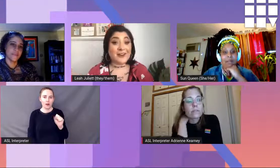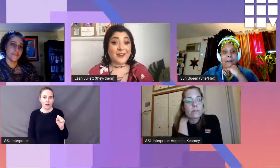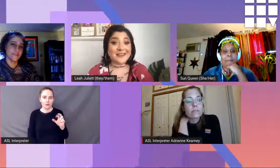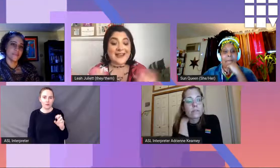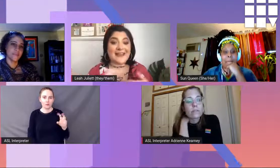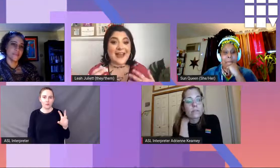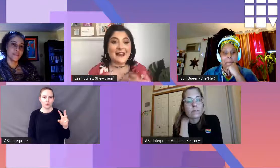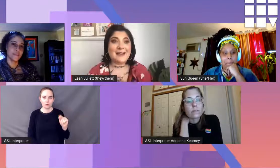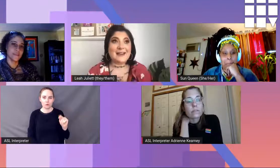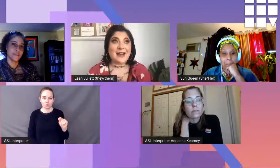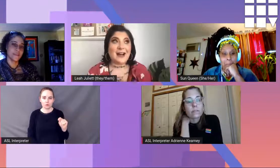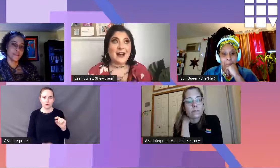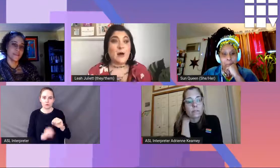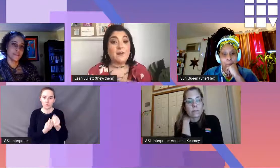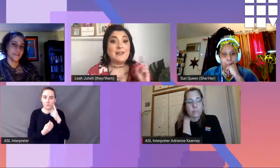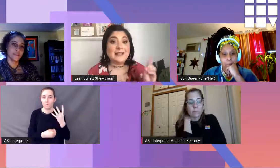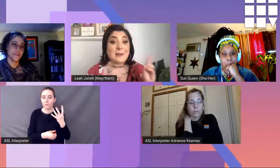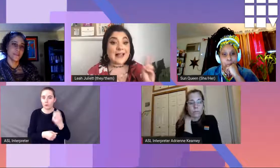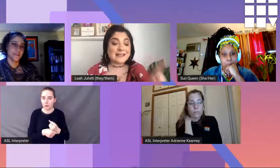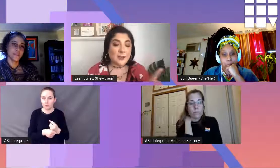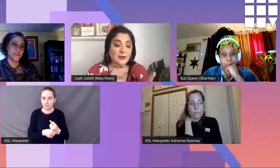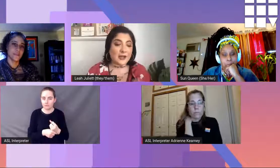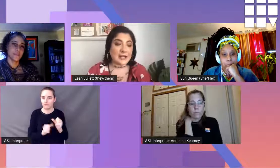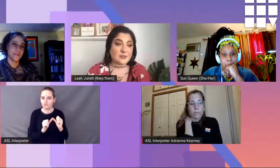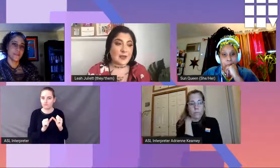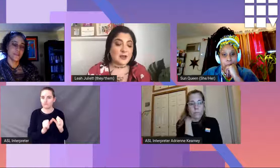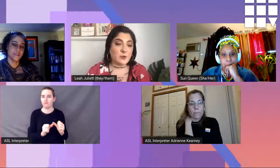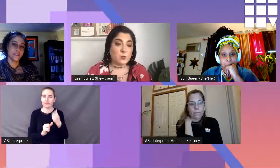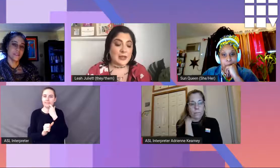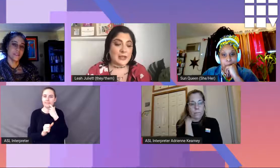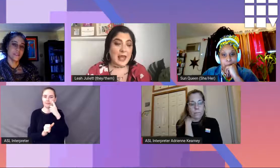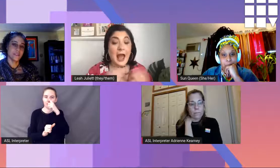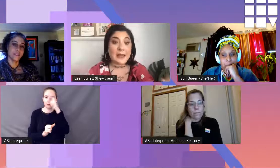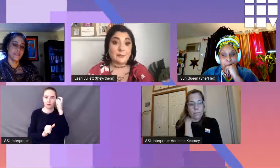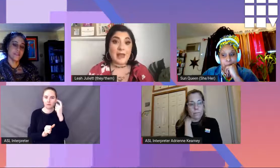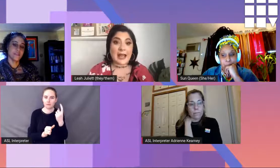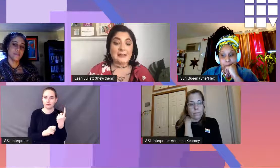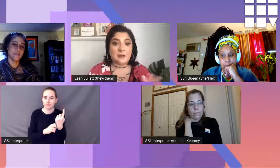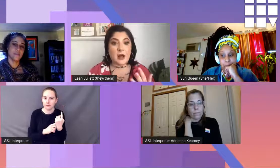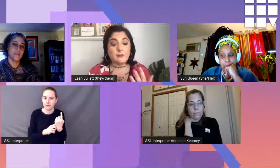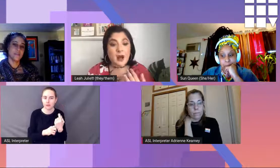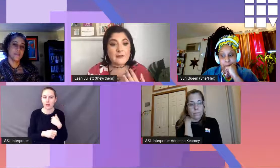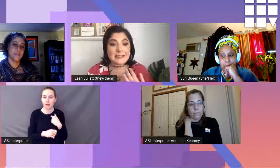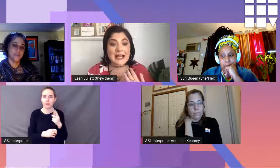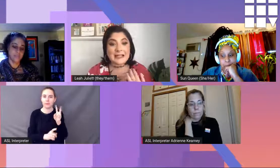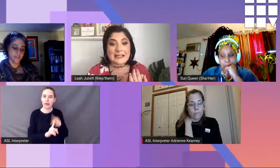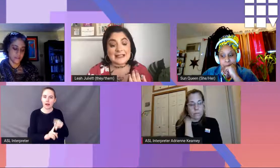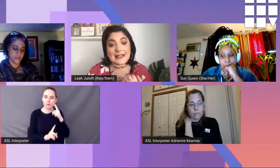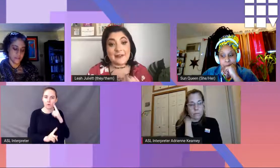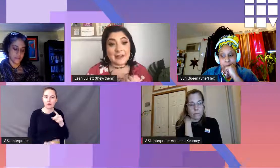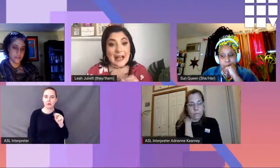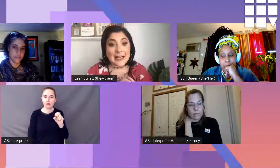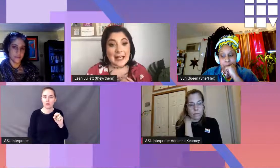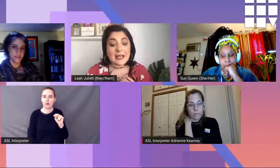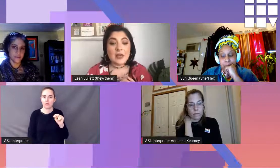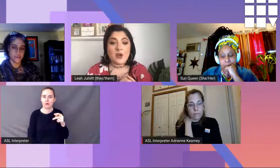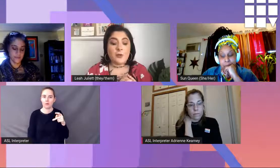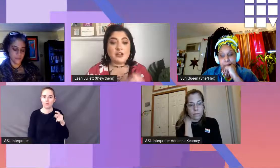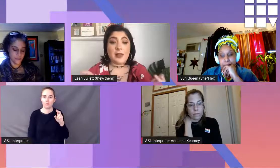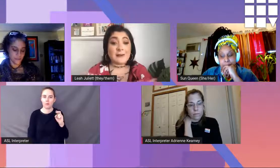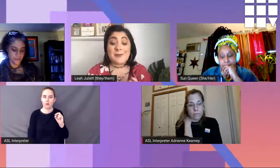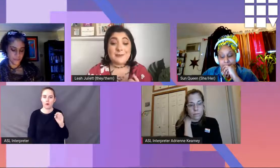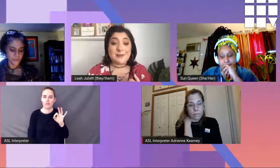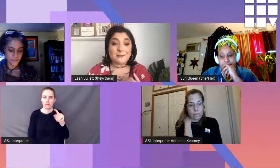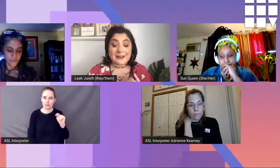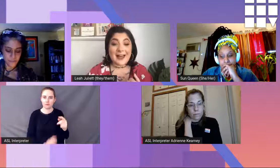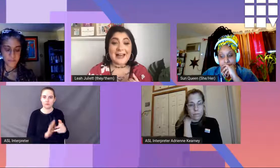4 years. And then over this past summer is when I applied for nonprofit status in the state of Connecticut, which